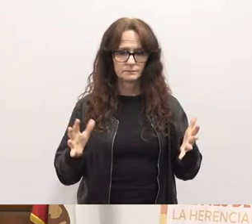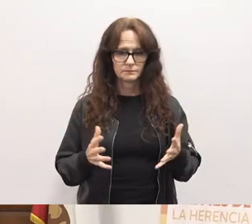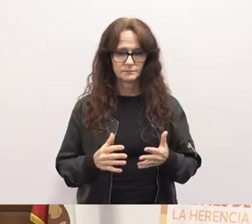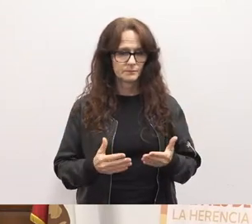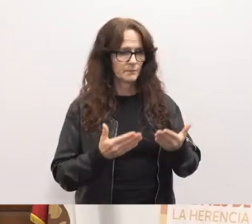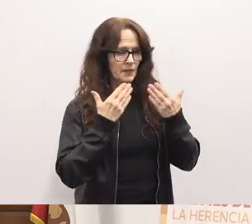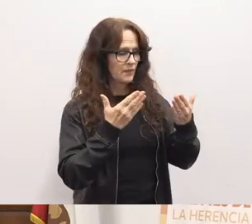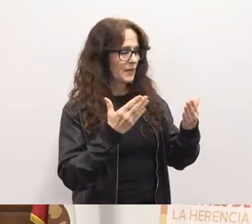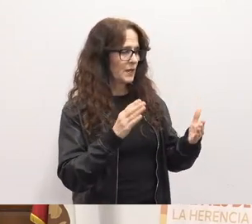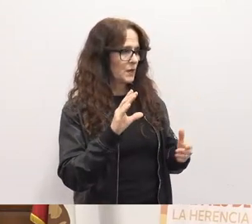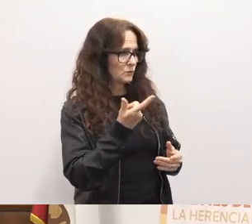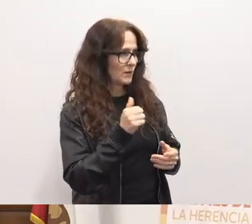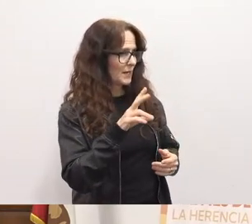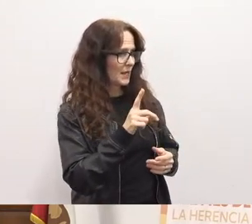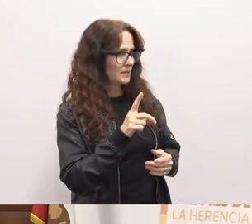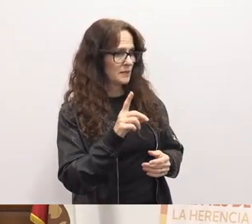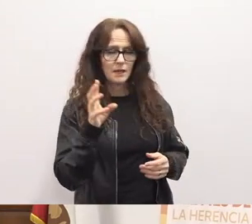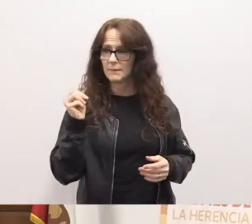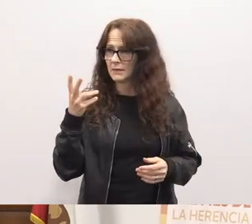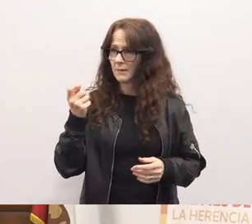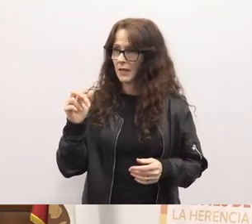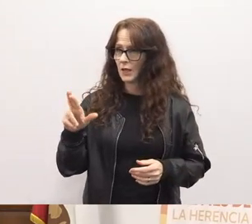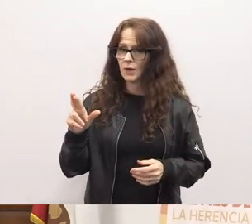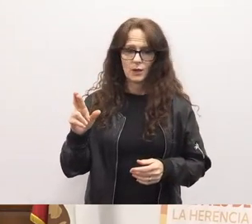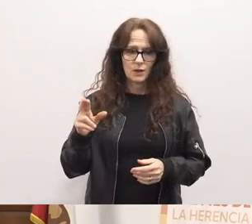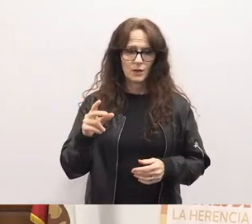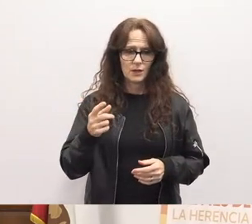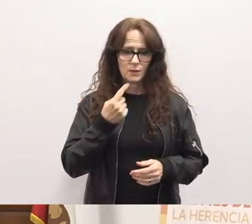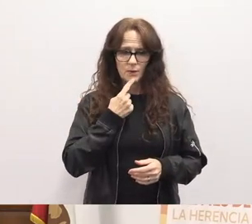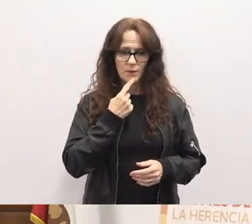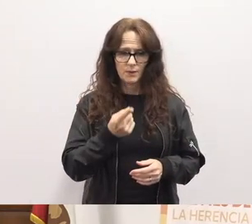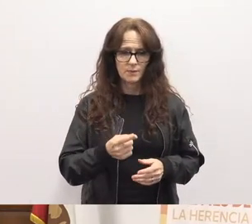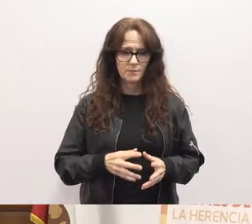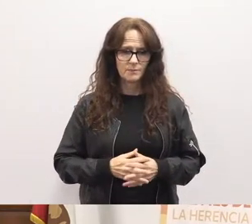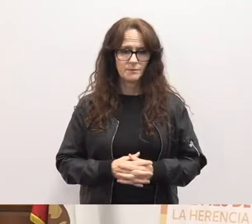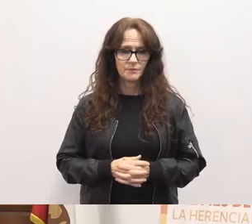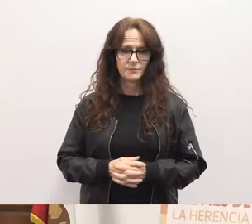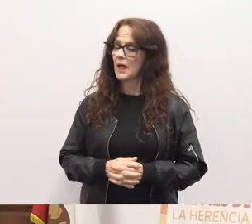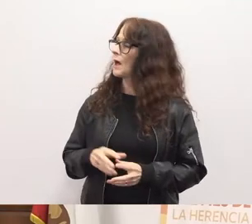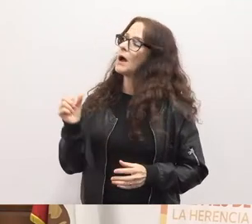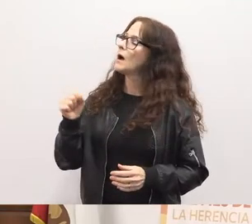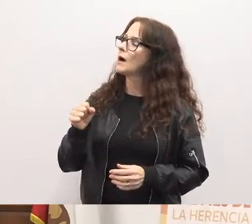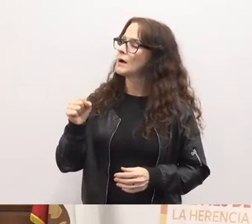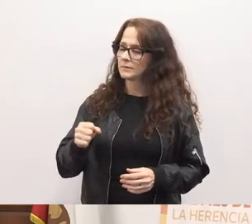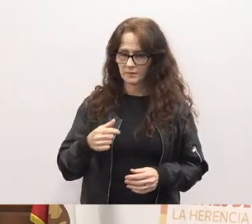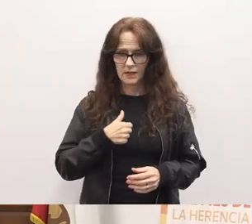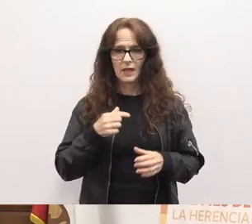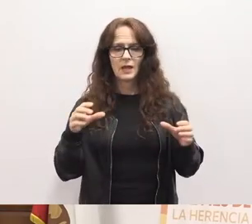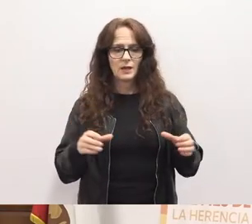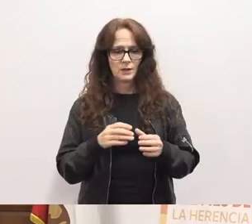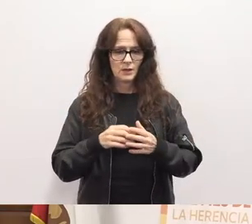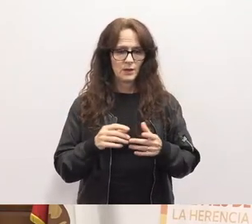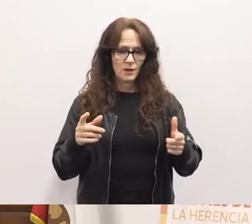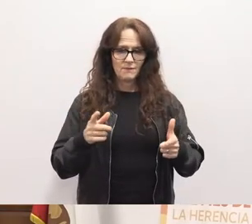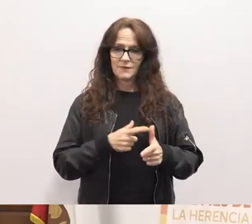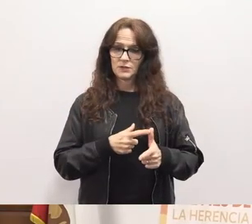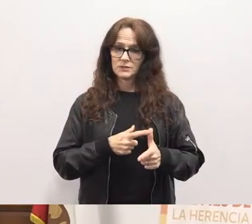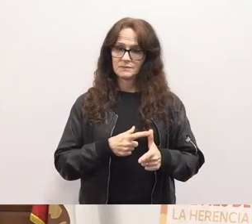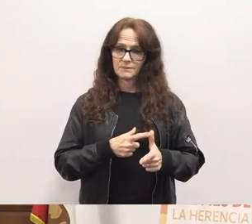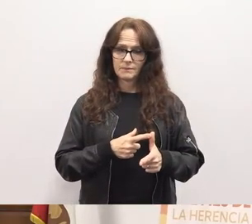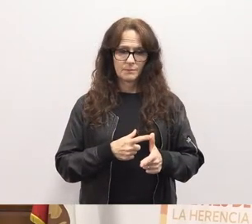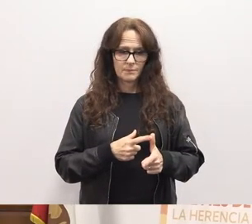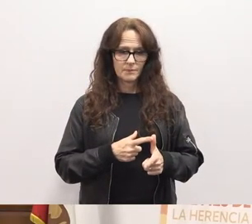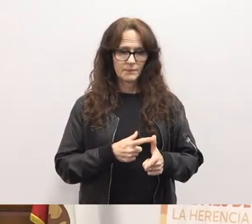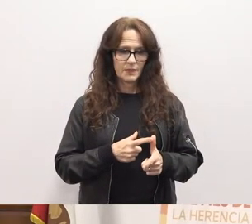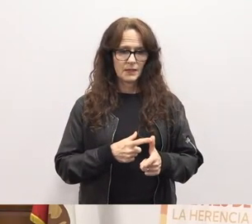Thank you. I believe Mr. Miller had something to say. Yes, I do. First off,